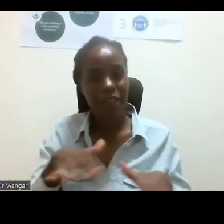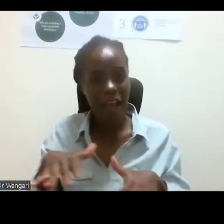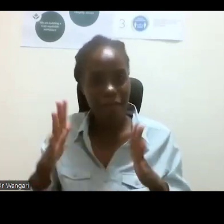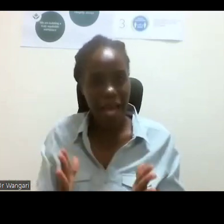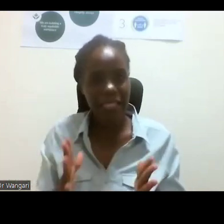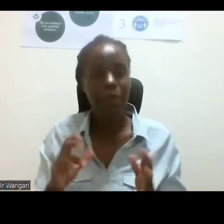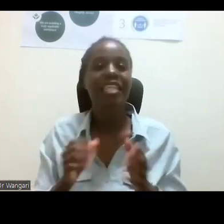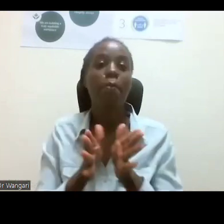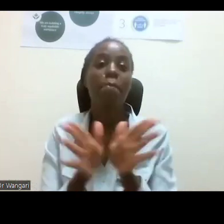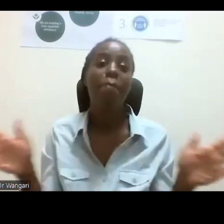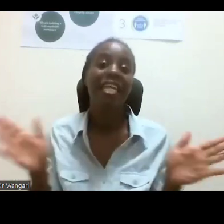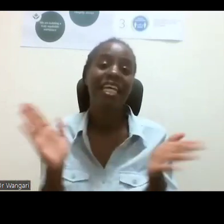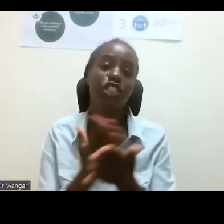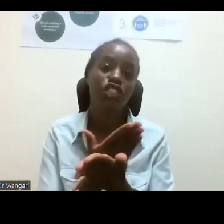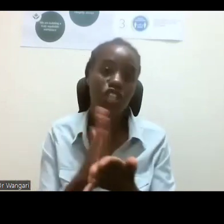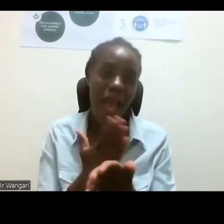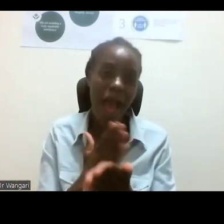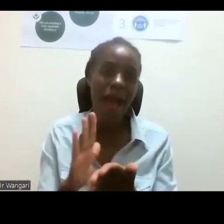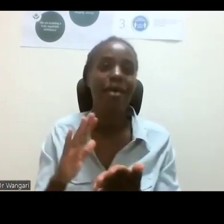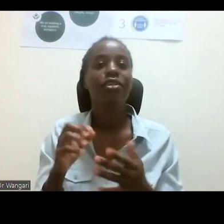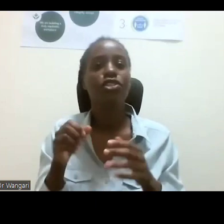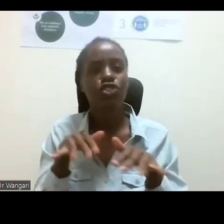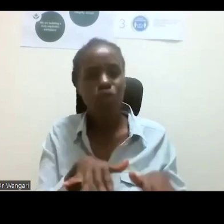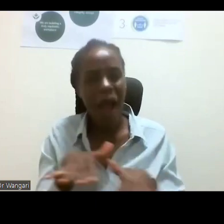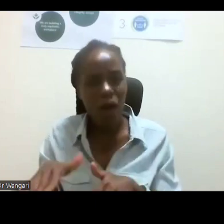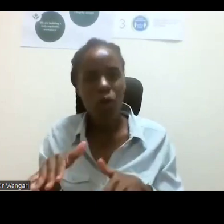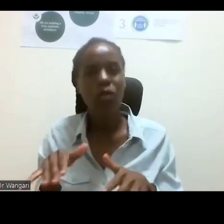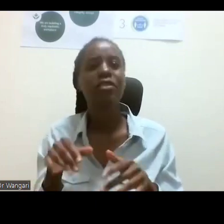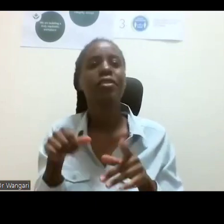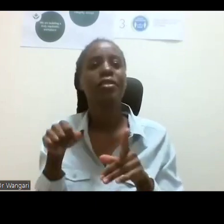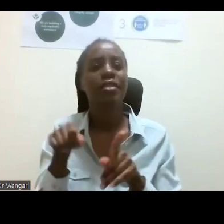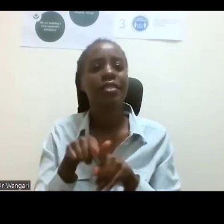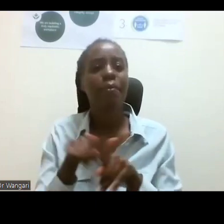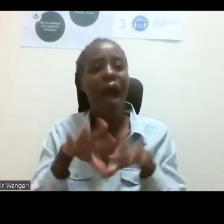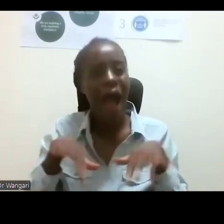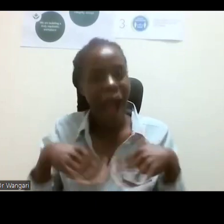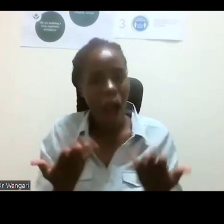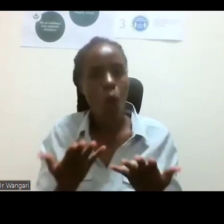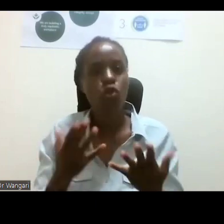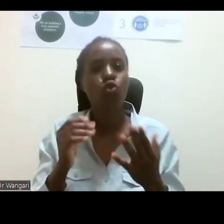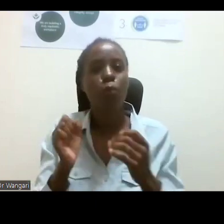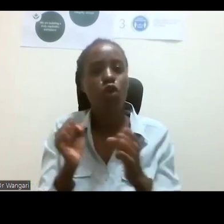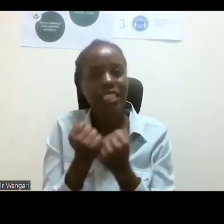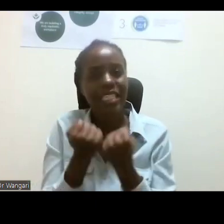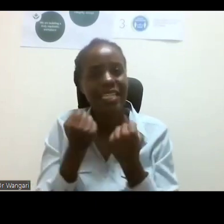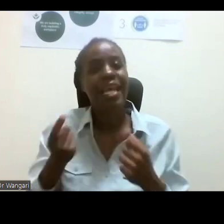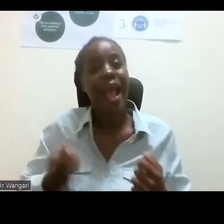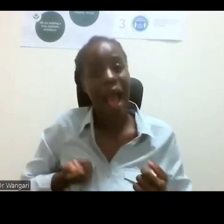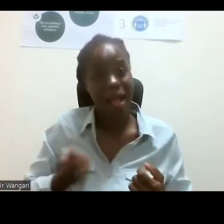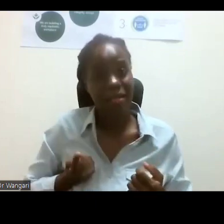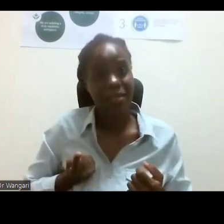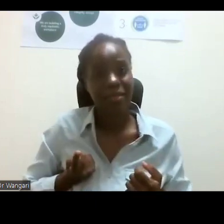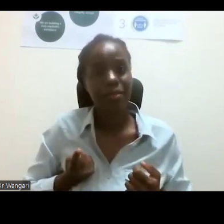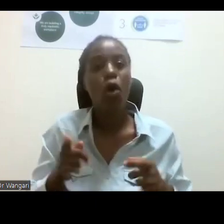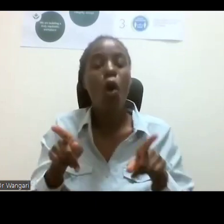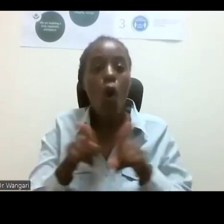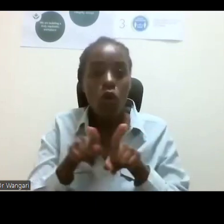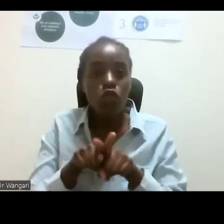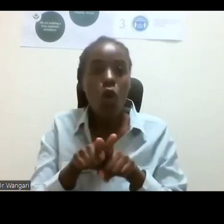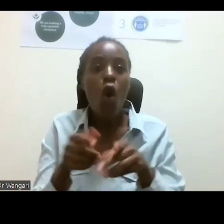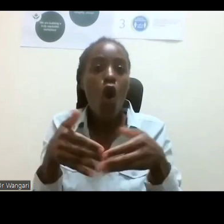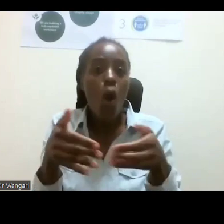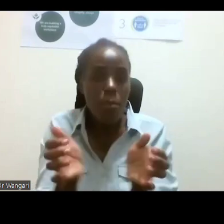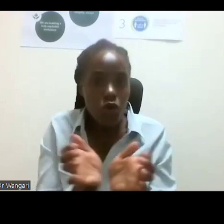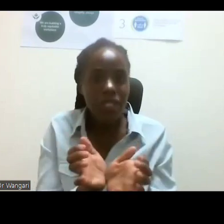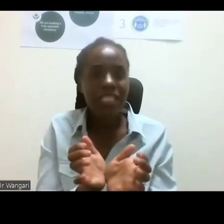publicly share their struggles with the burden of FGM and the need to protect girls. Strategies to be more targeted to community specific and be those